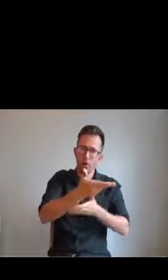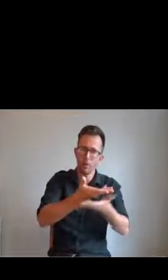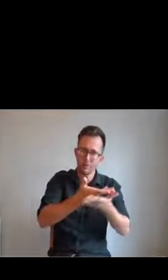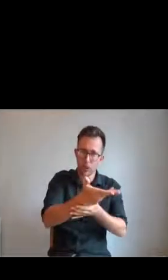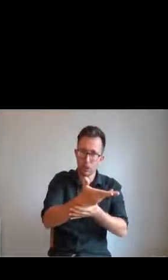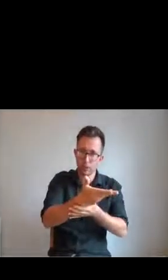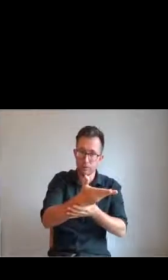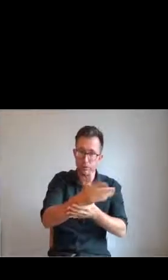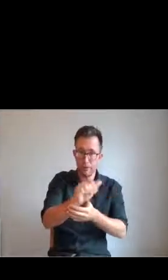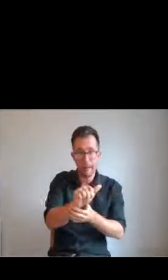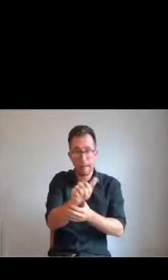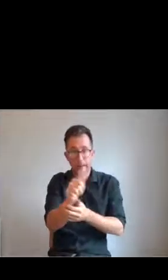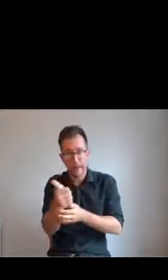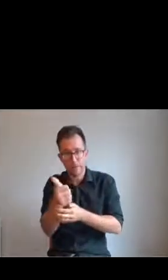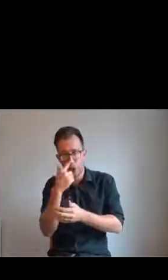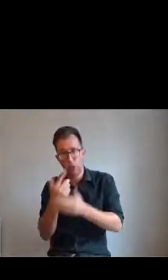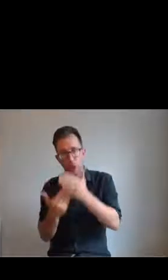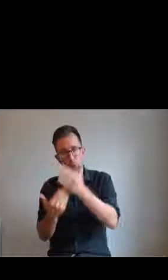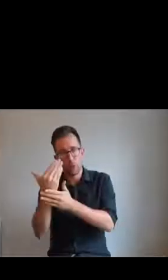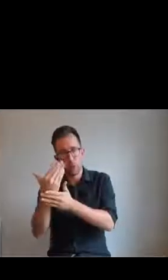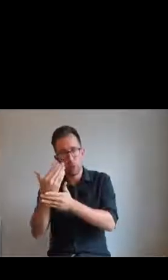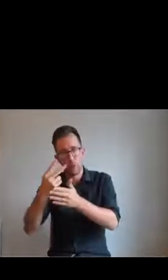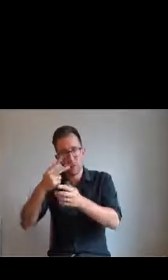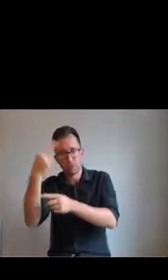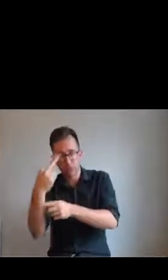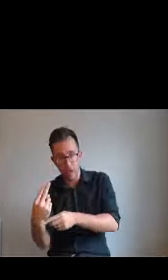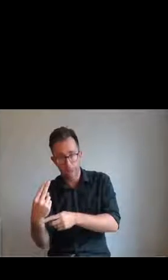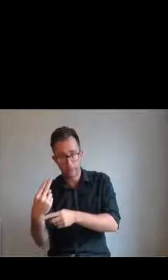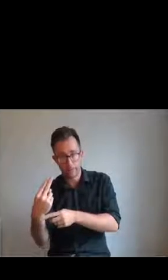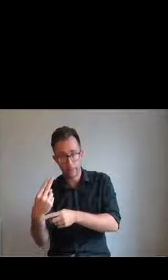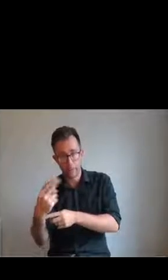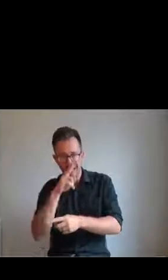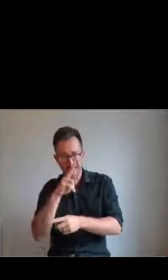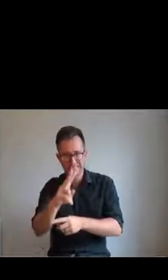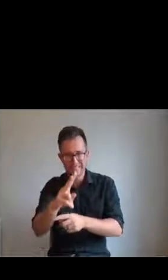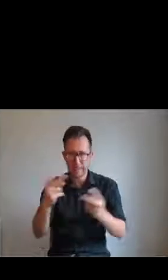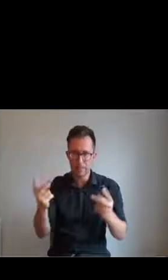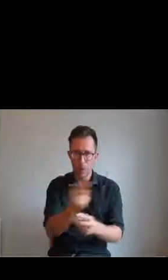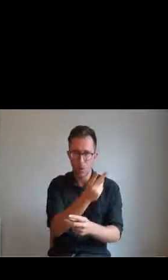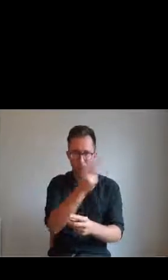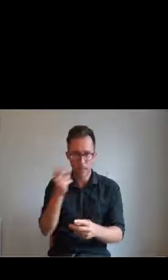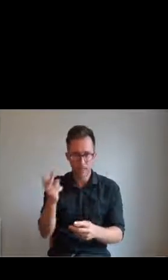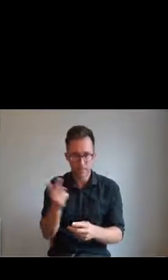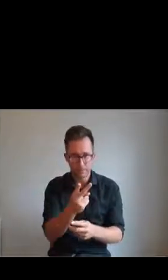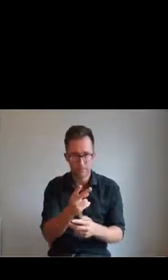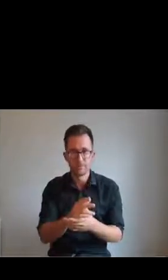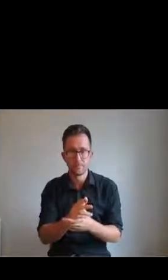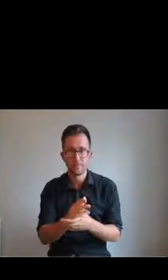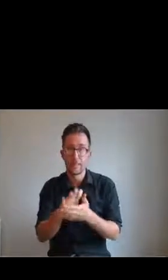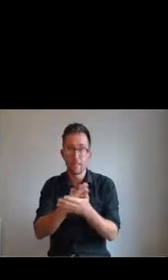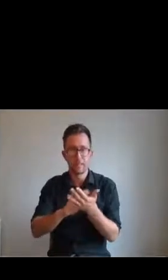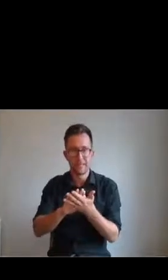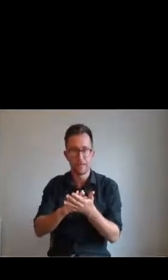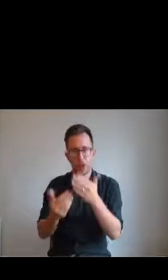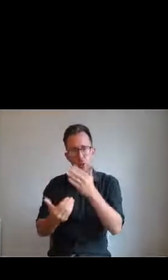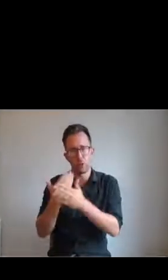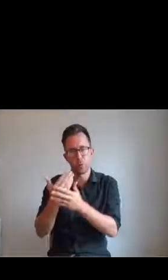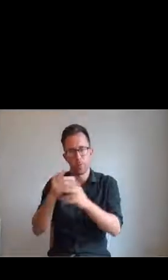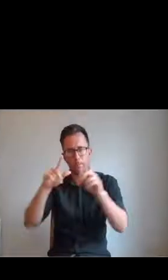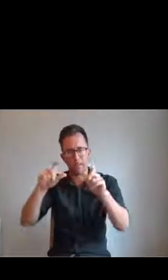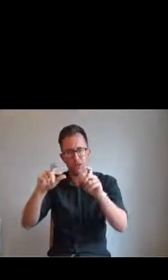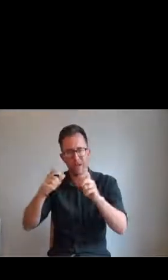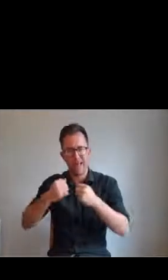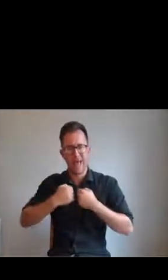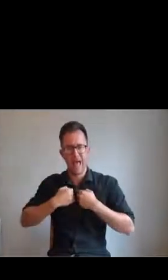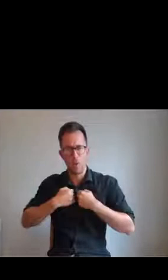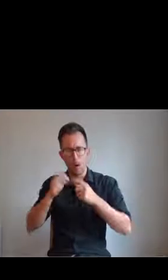we'll put on screen the image that we're now, the image that shows our proposals at this design refinement